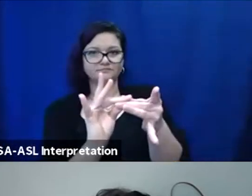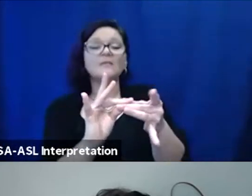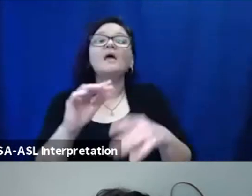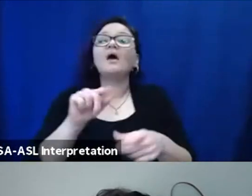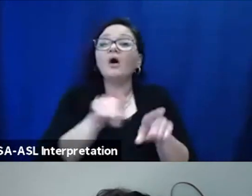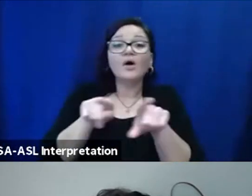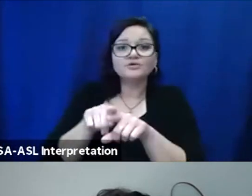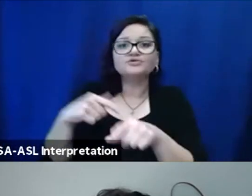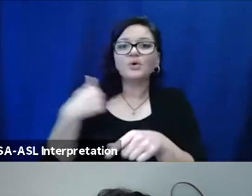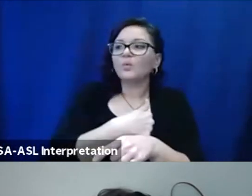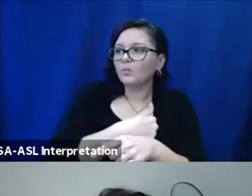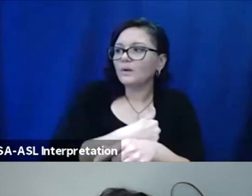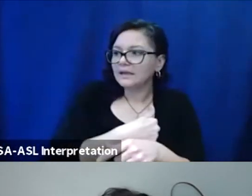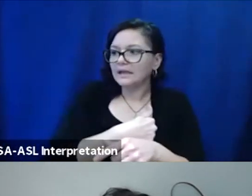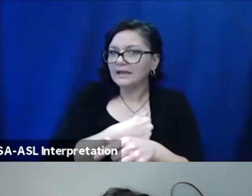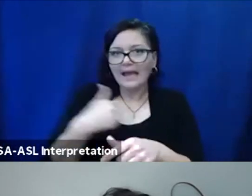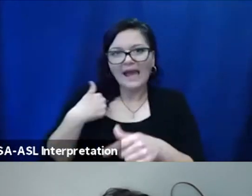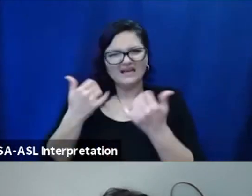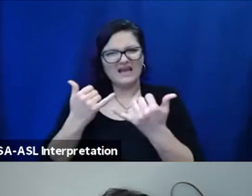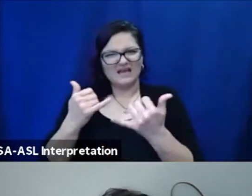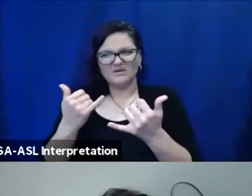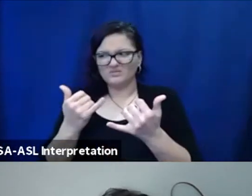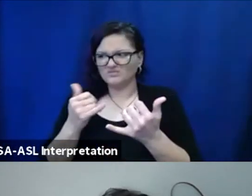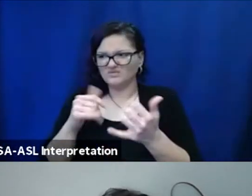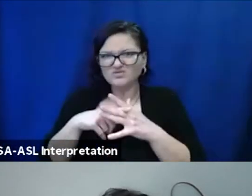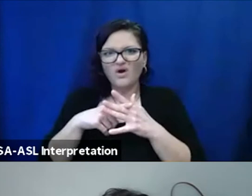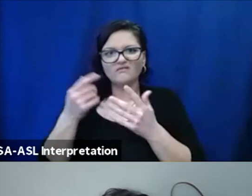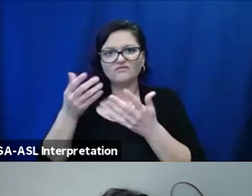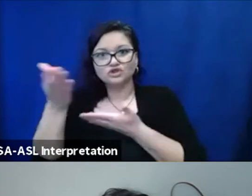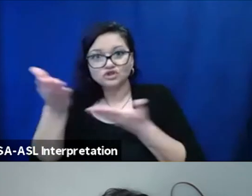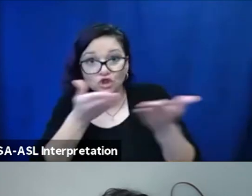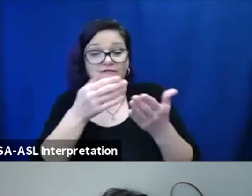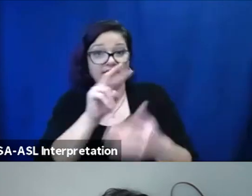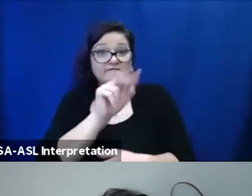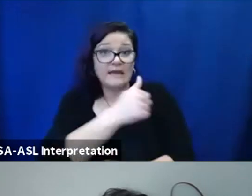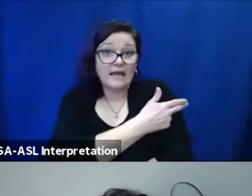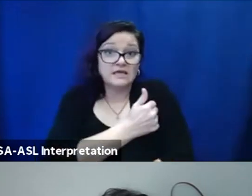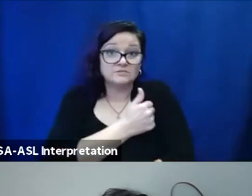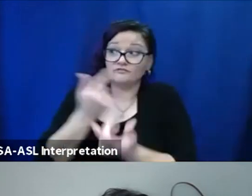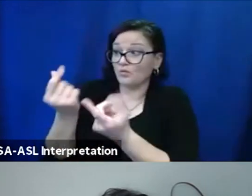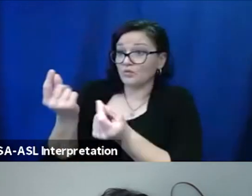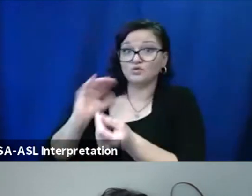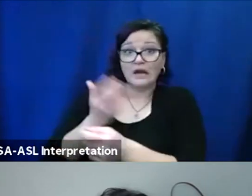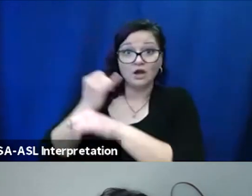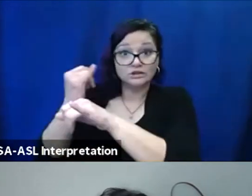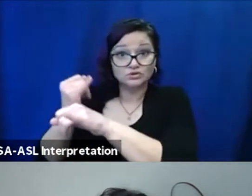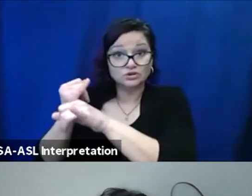we could begin to serve the VA hospital by some of the things that we do at our